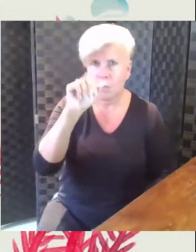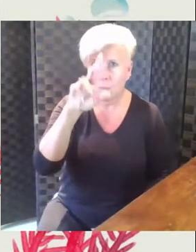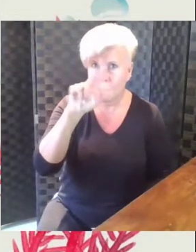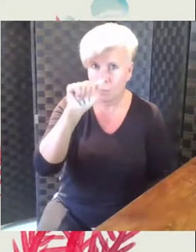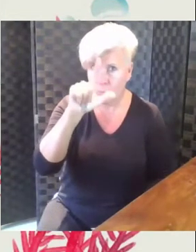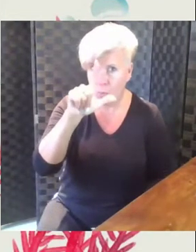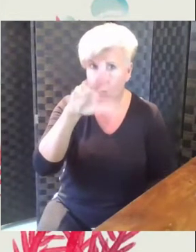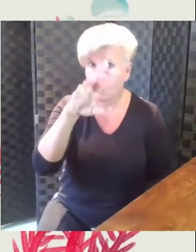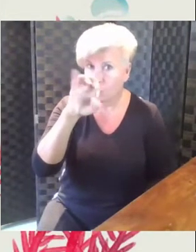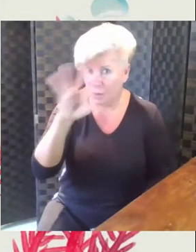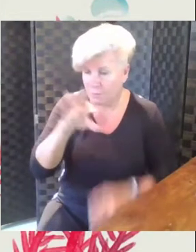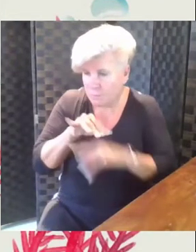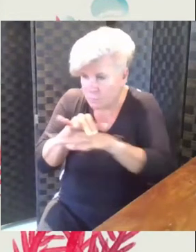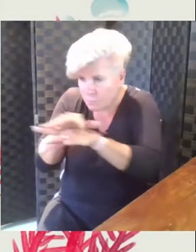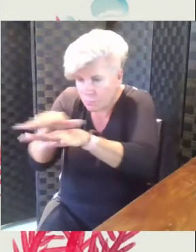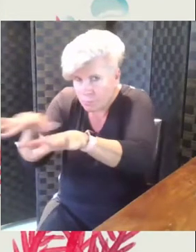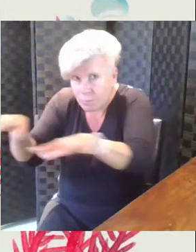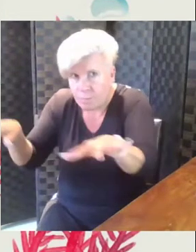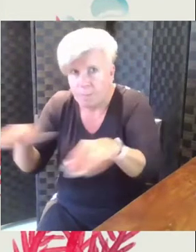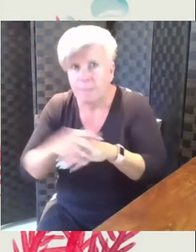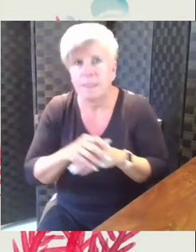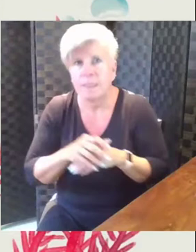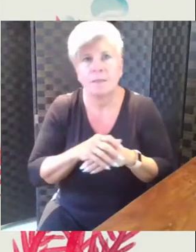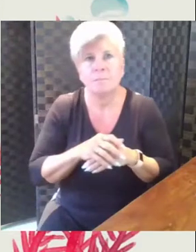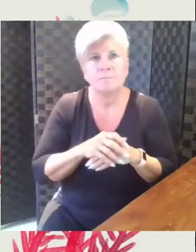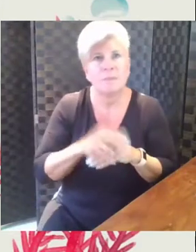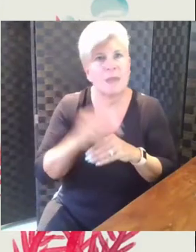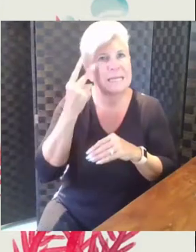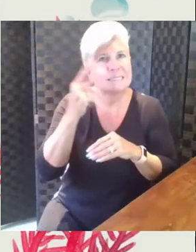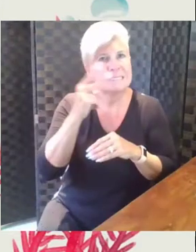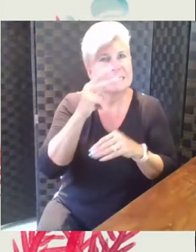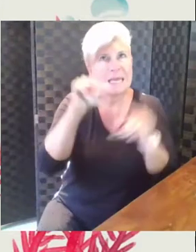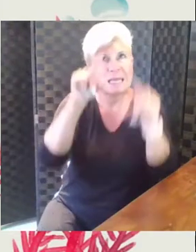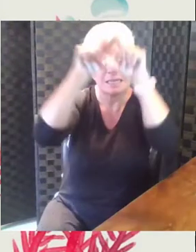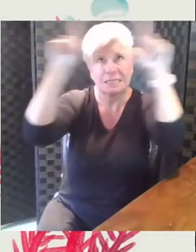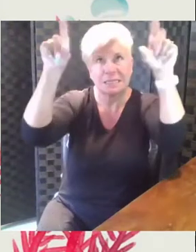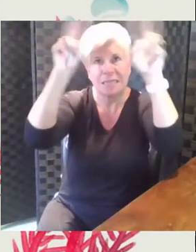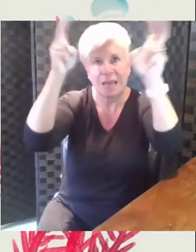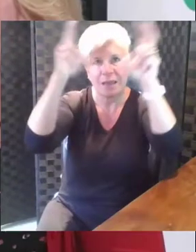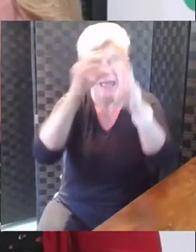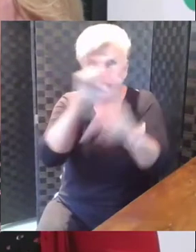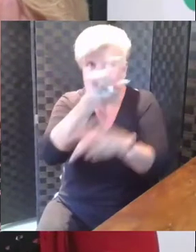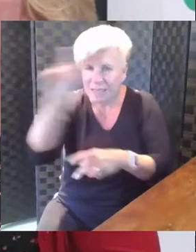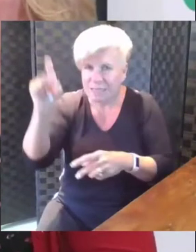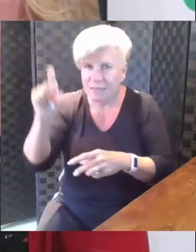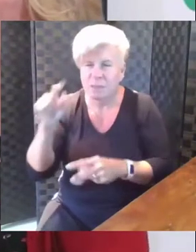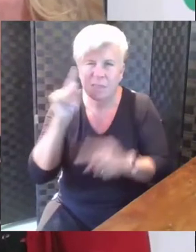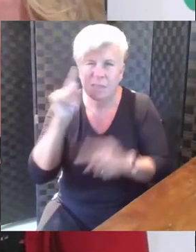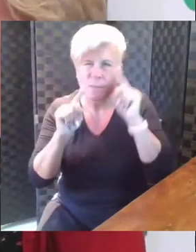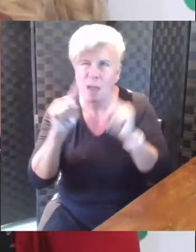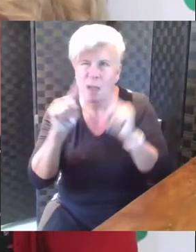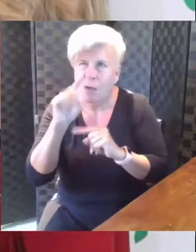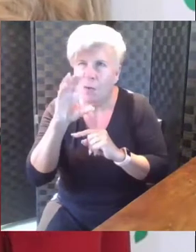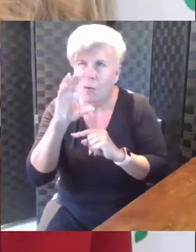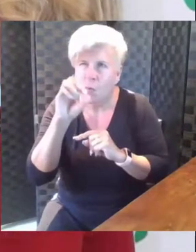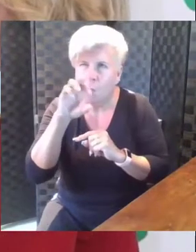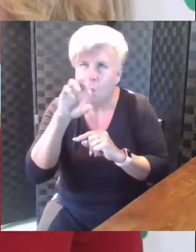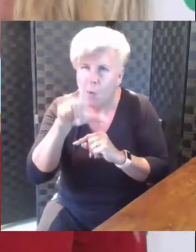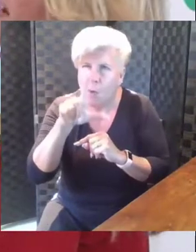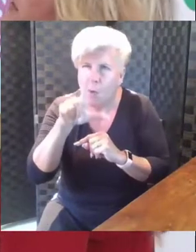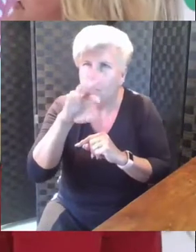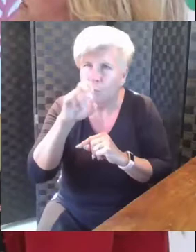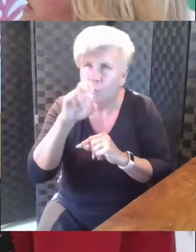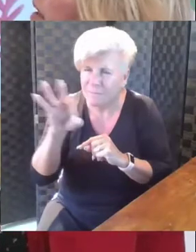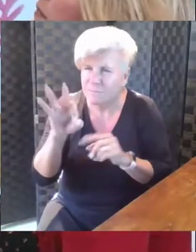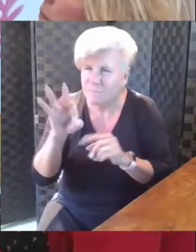titles underneath the main title of our story called Coral Reefs. So I'm already thinking about what those things might tell